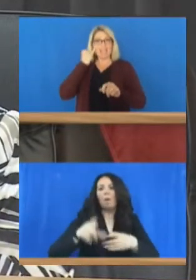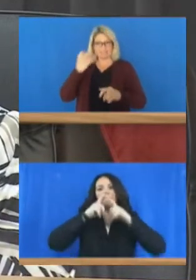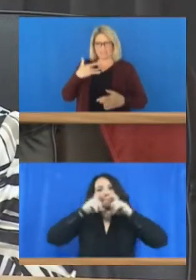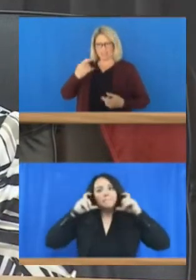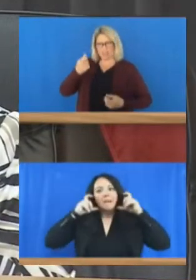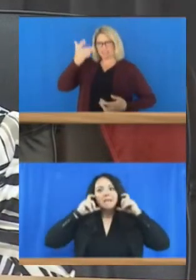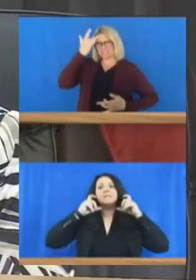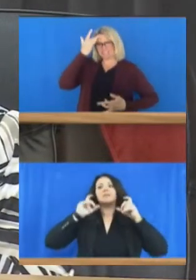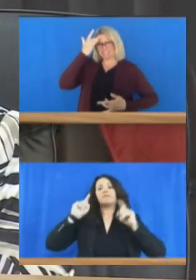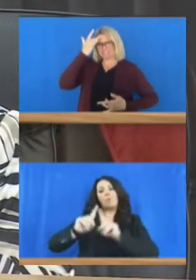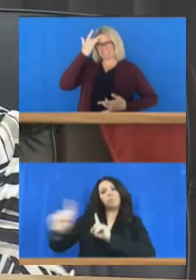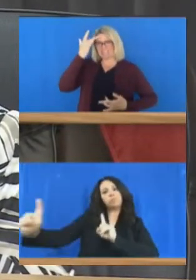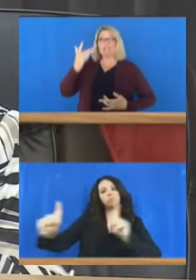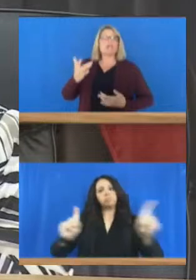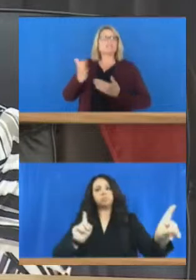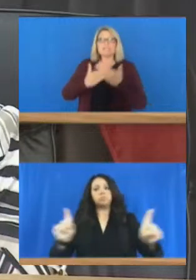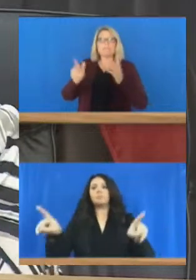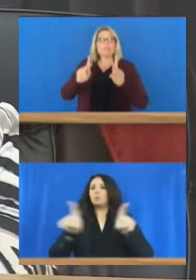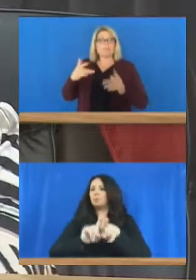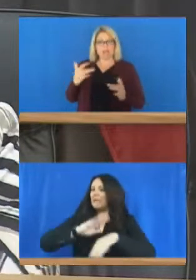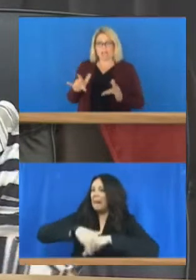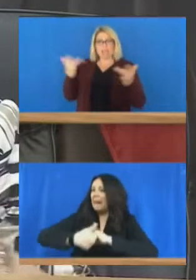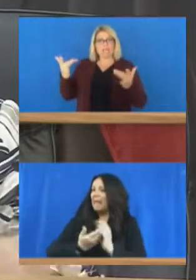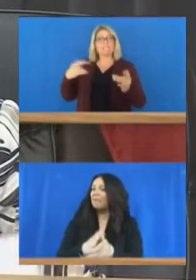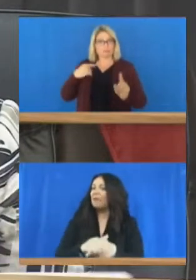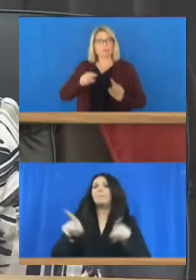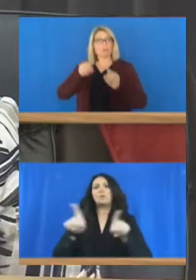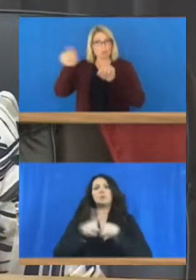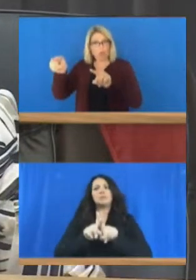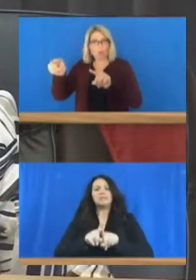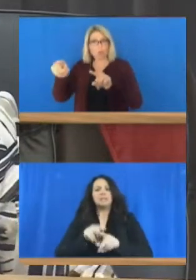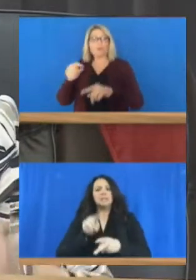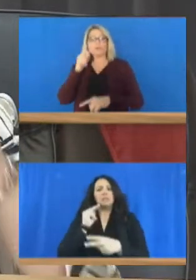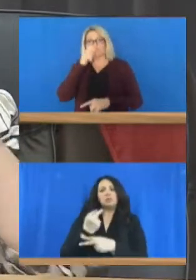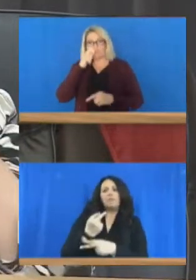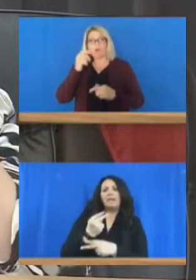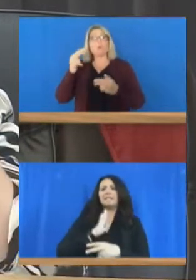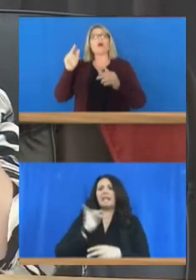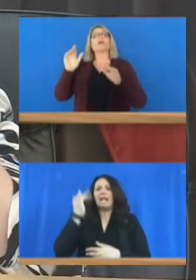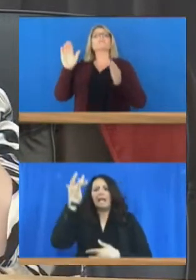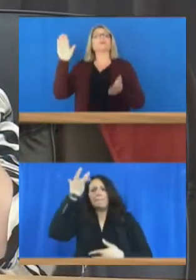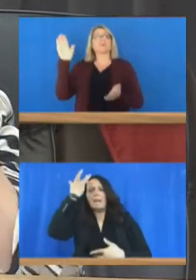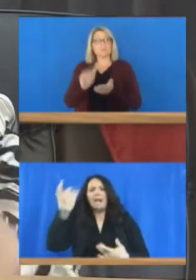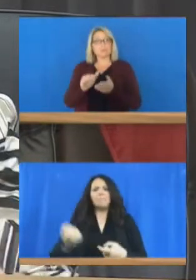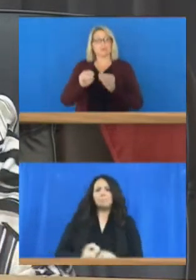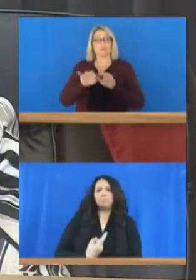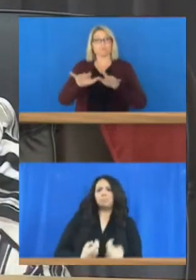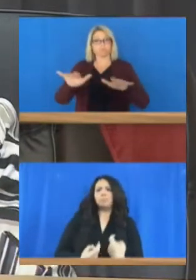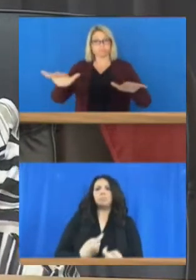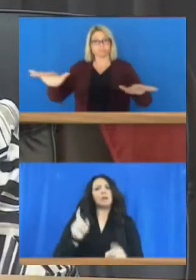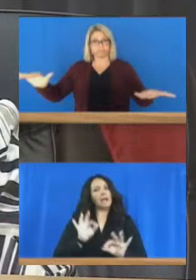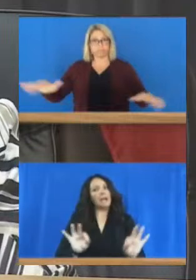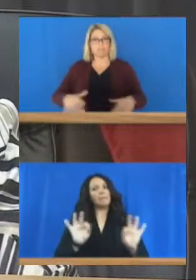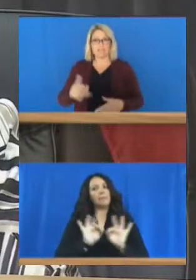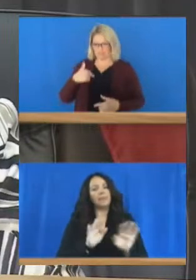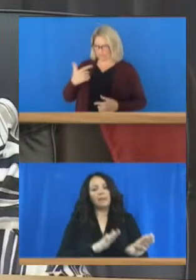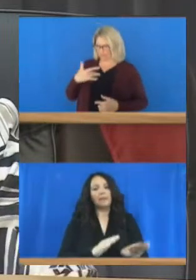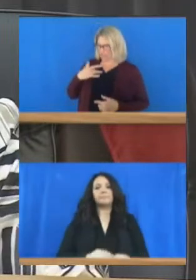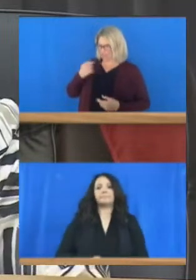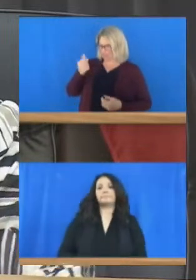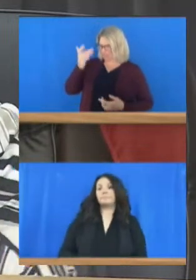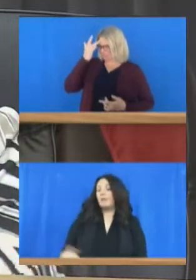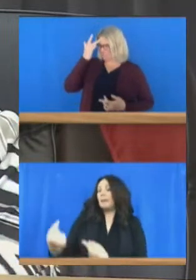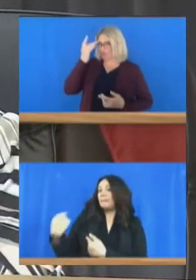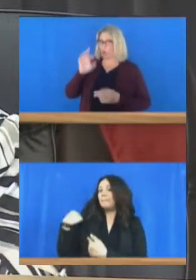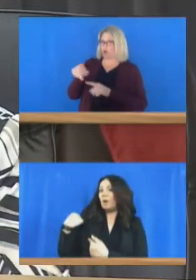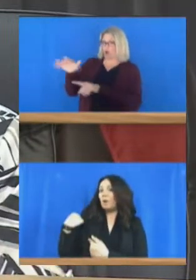has confirmed 11 new cases of COVID-19 in New Brunswick. 5 of these cases are in New Brunswick, while 6 are New